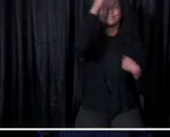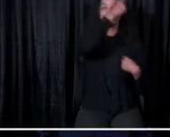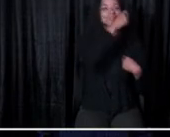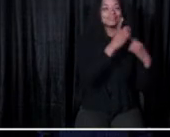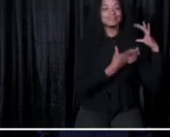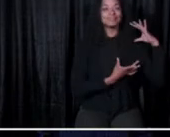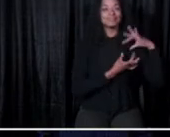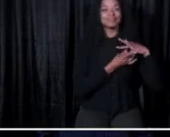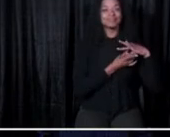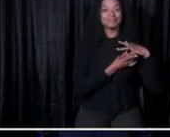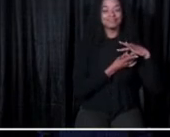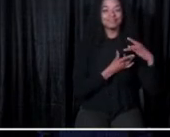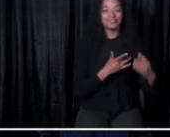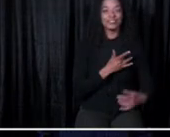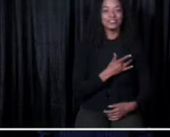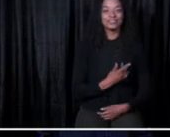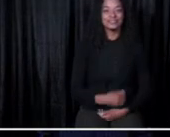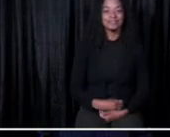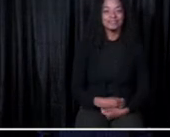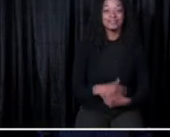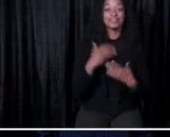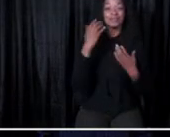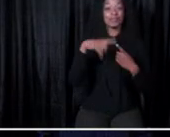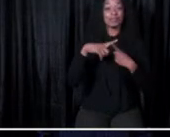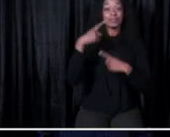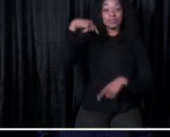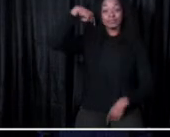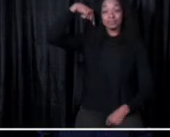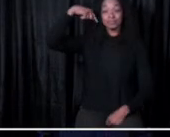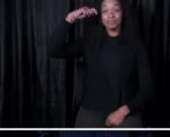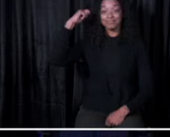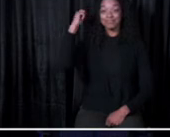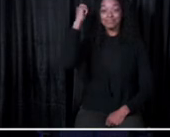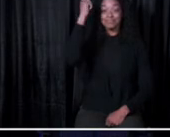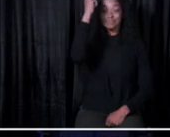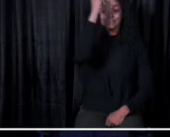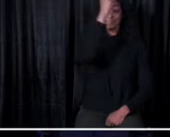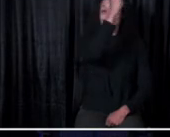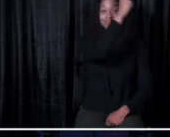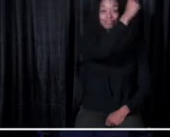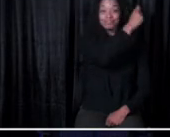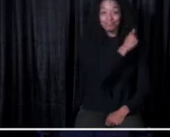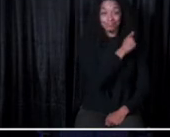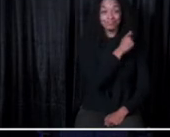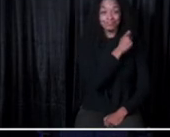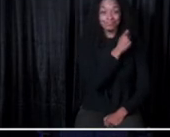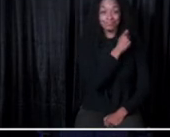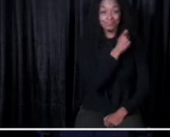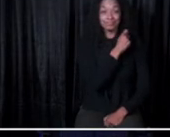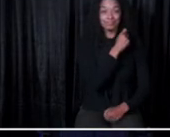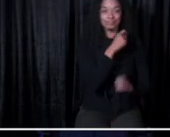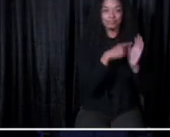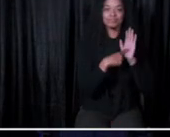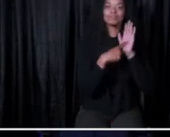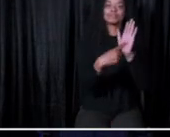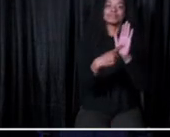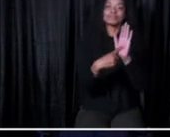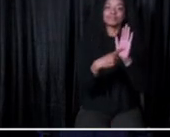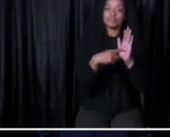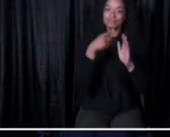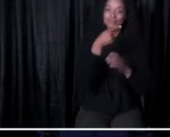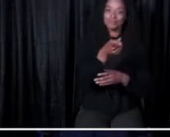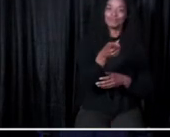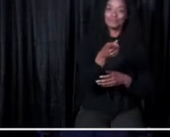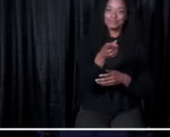When you move that tassel to the left, you're signifying that you are putting Sacramento